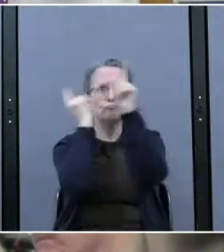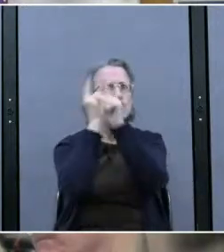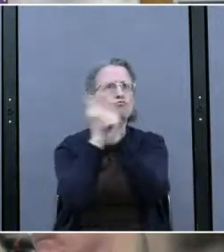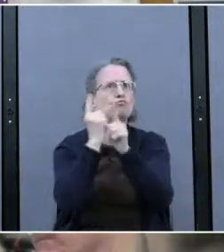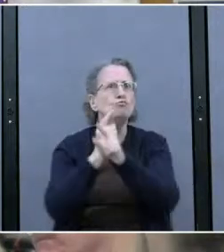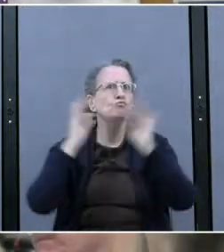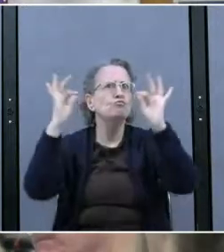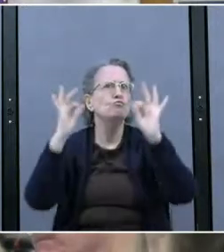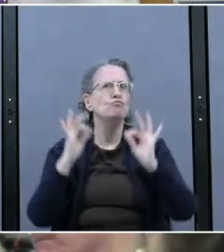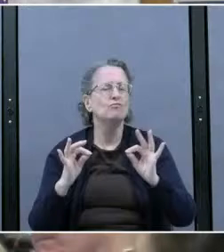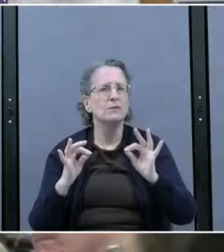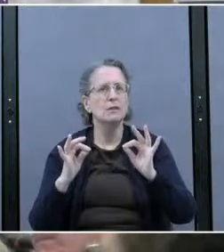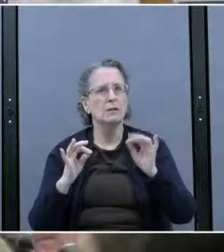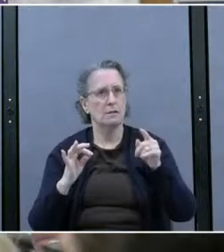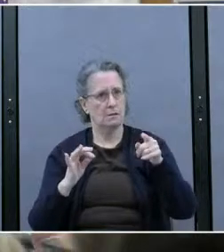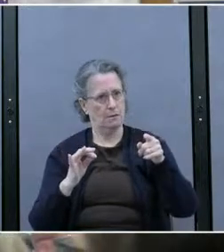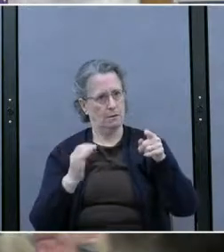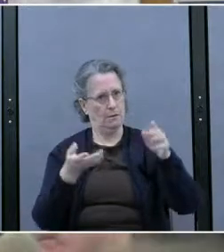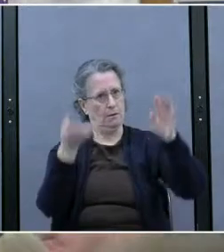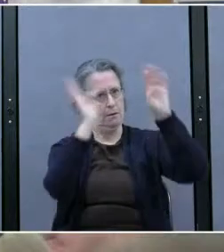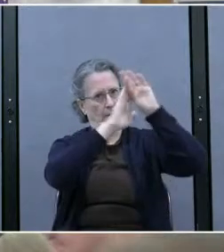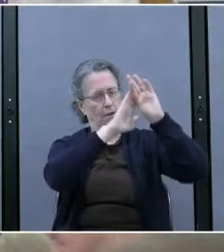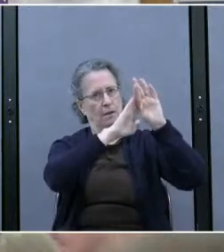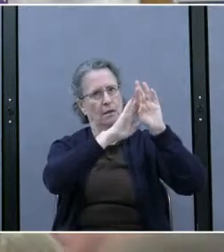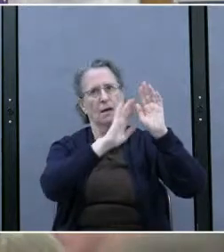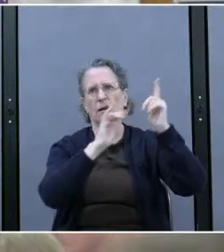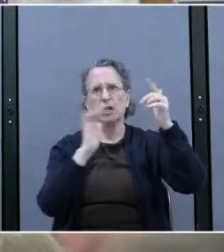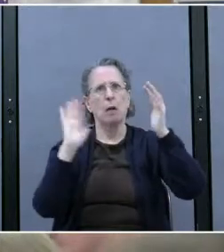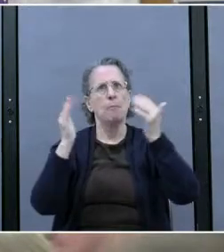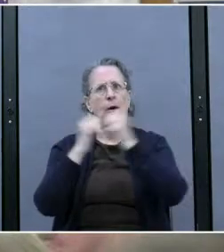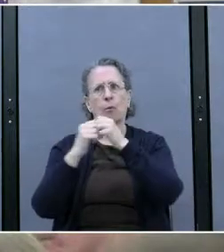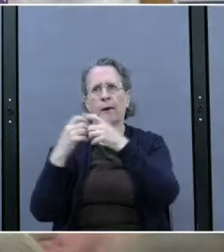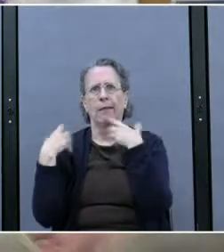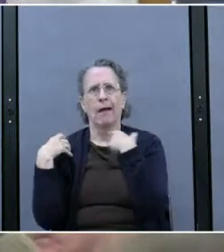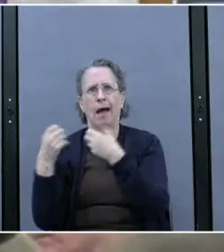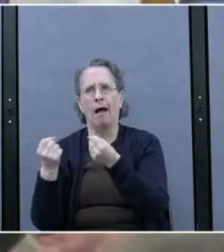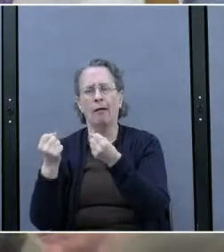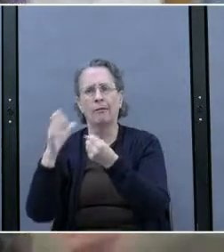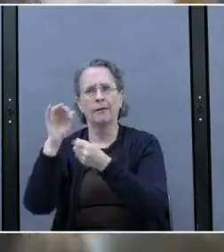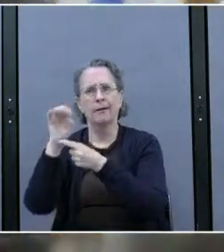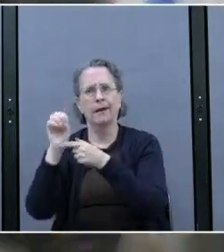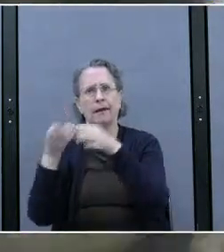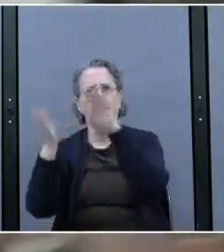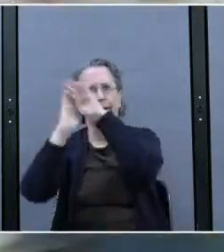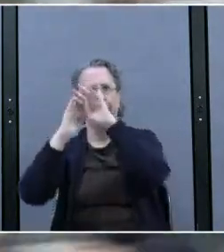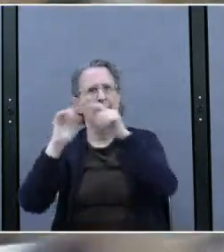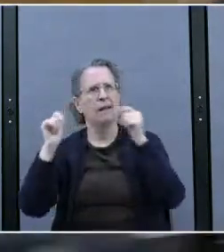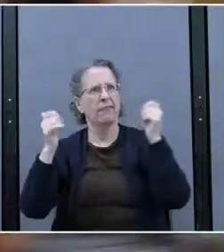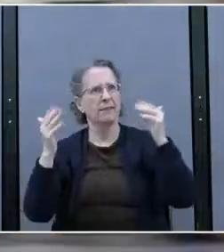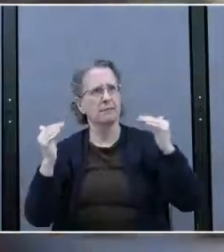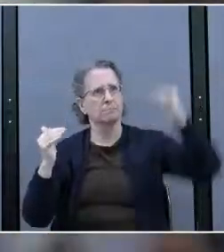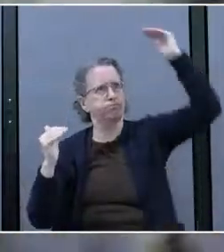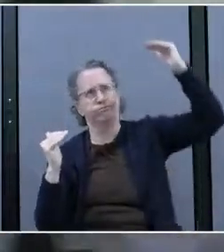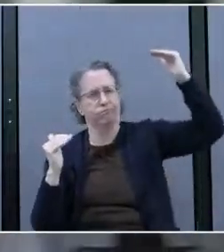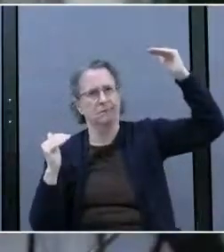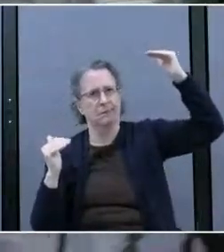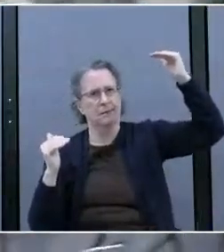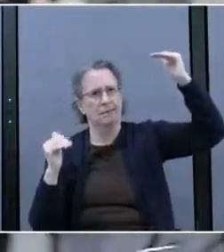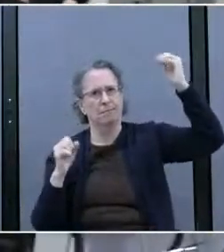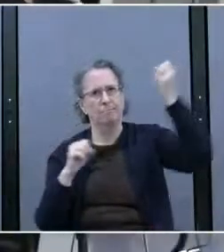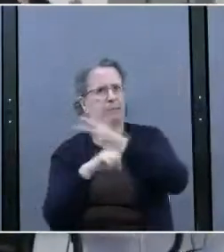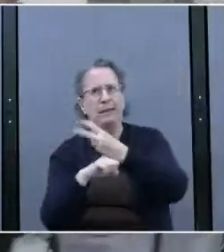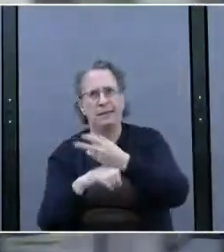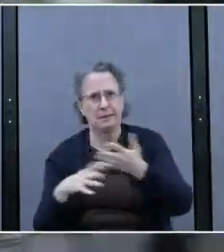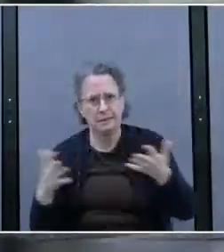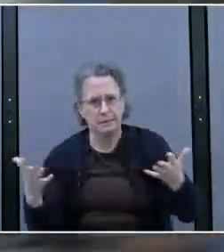modest. And what are we doing wrong here? When we get to the budget, you'll see that it doesn't. But well, what I want to know, I know, sorry